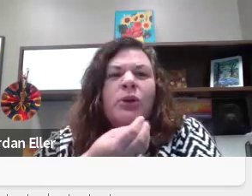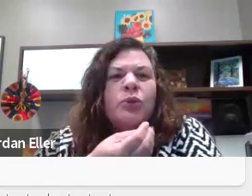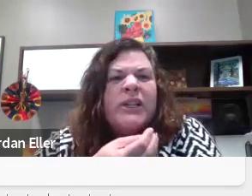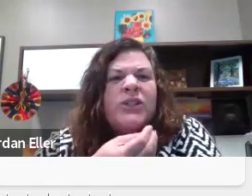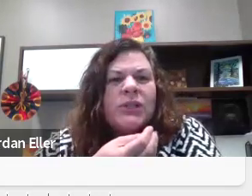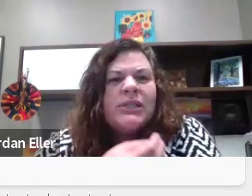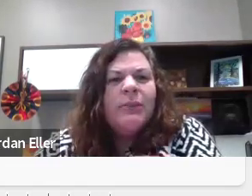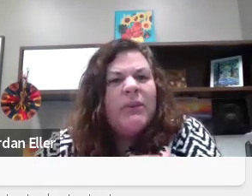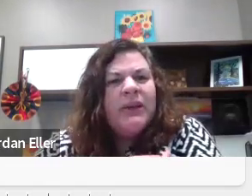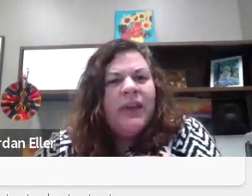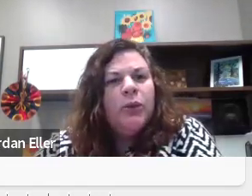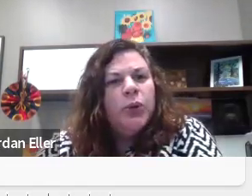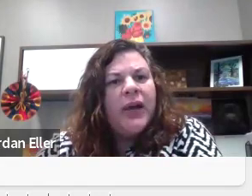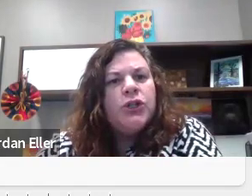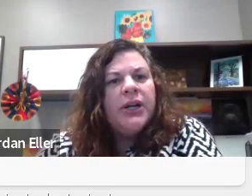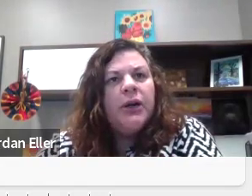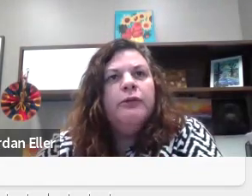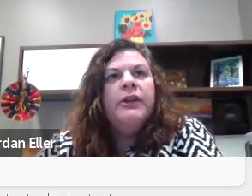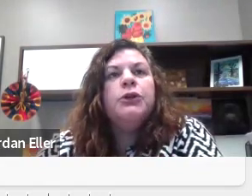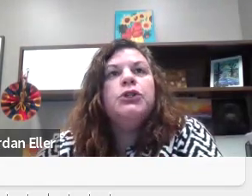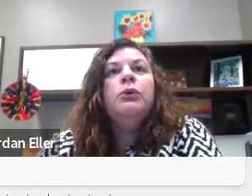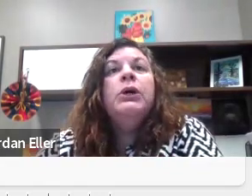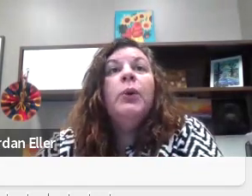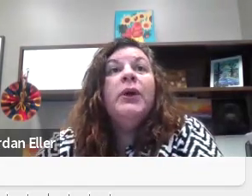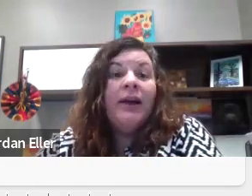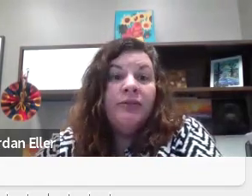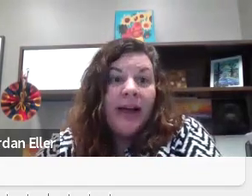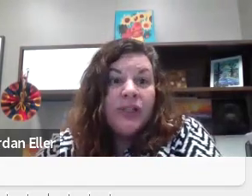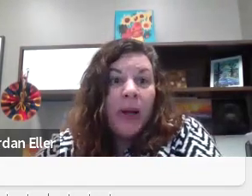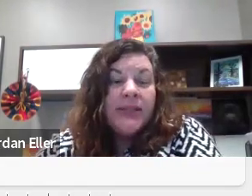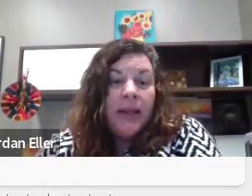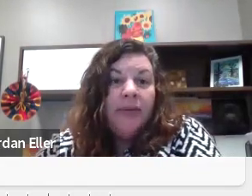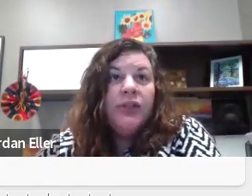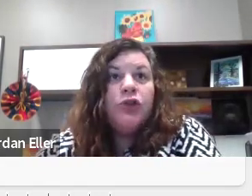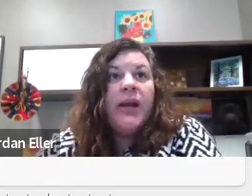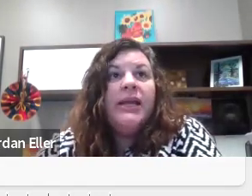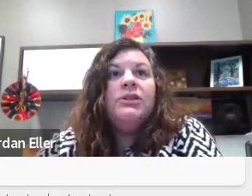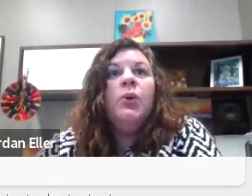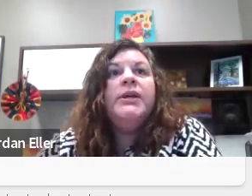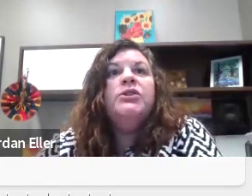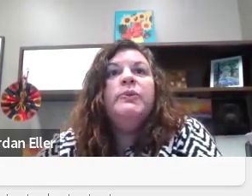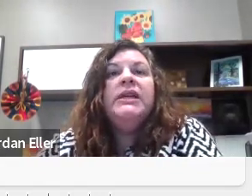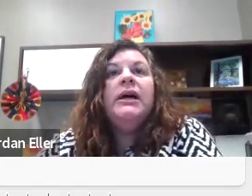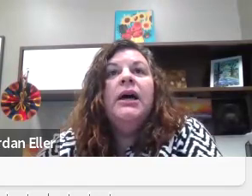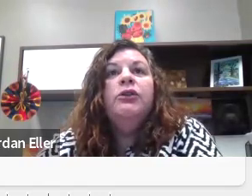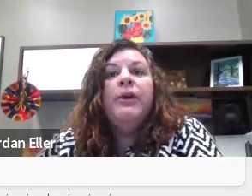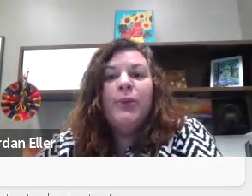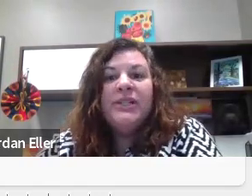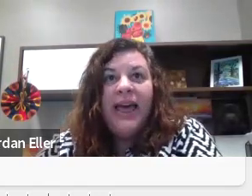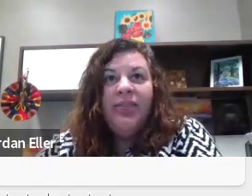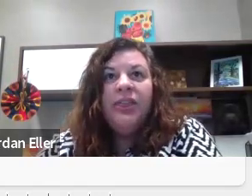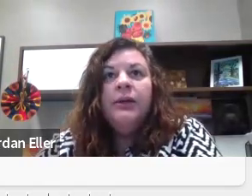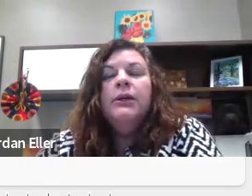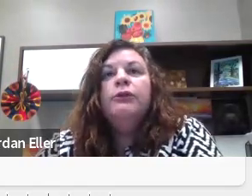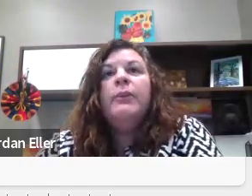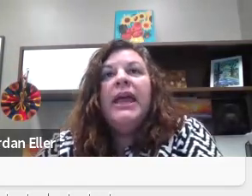And what are some of those resources that might be available, right? Generic or vendor. So we only have 5 spots left. The training is going to be